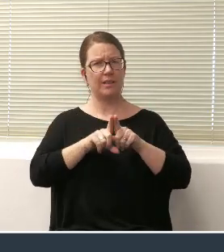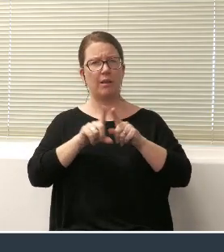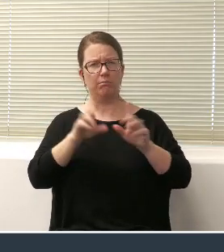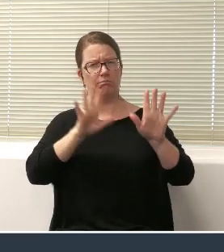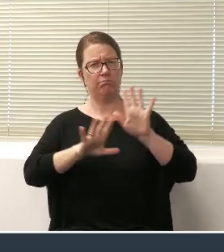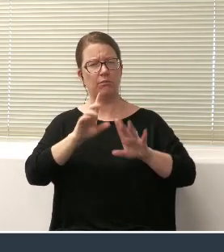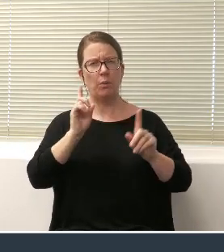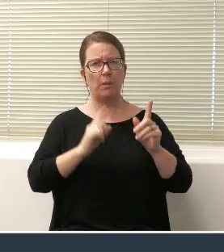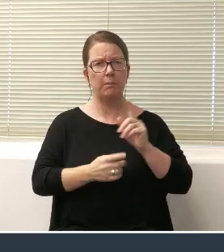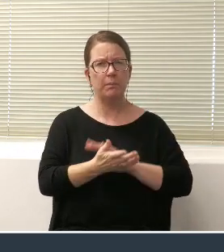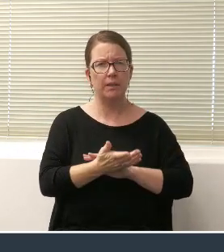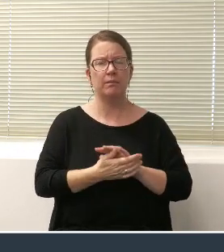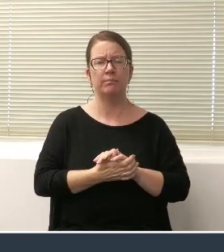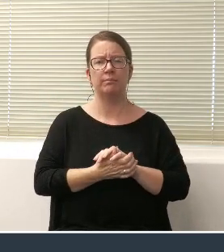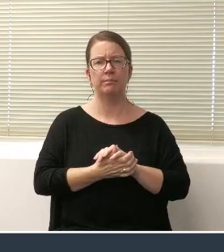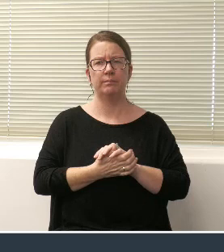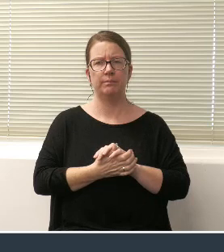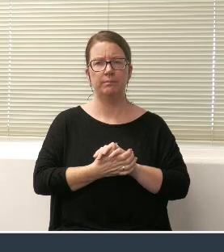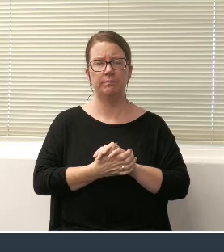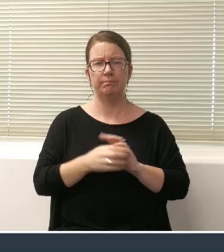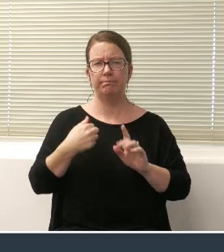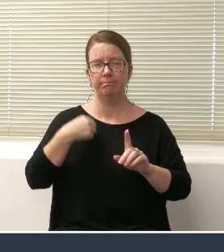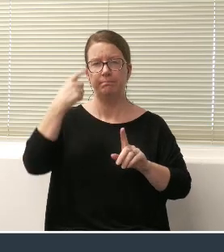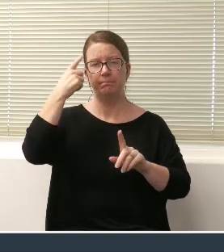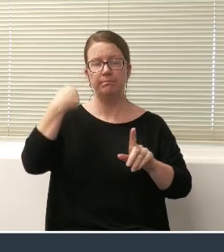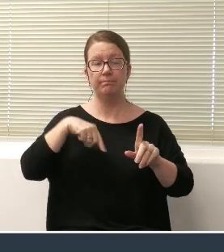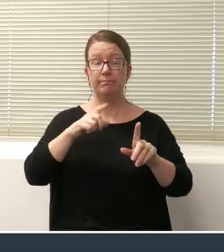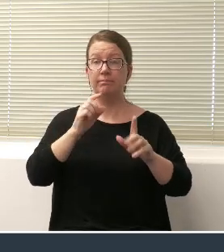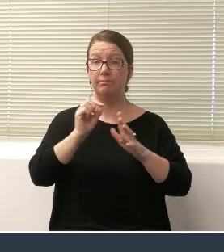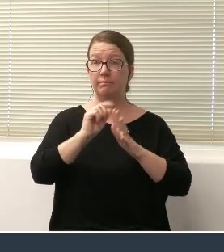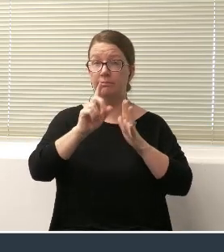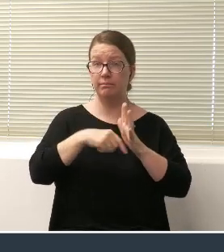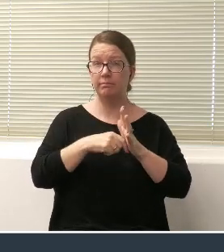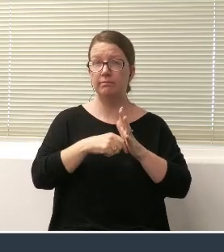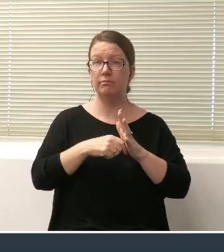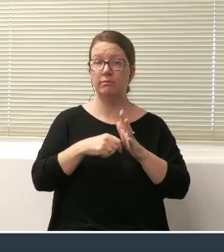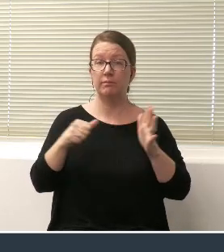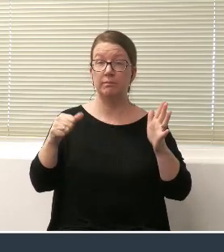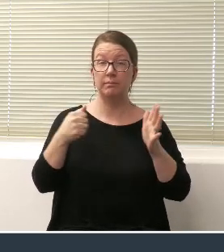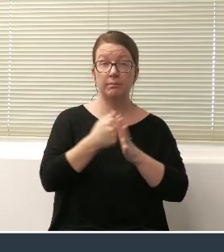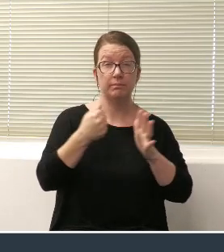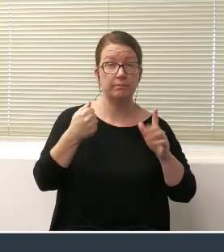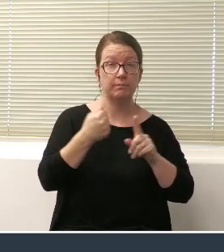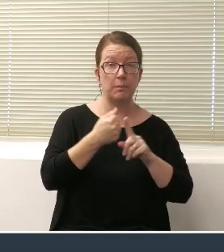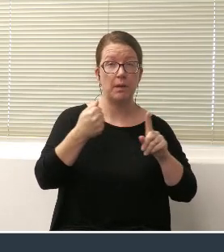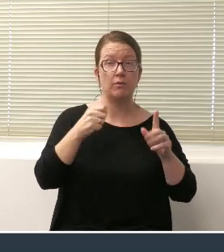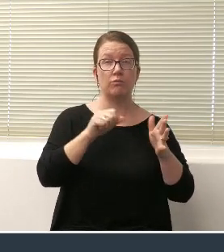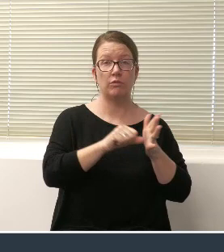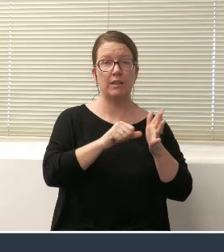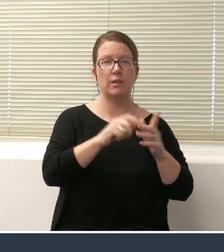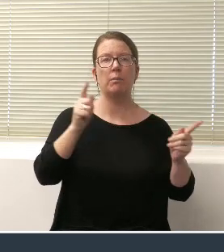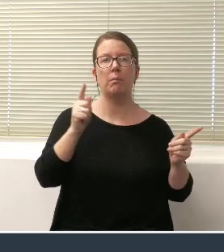on rates is very minimal around this project, and the points that have been made